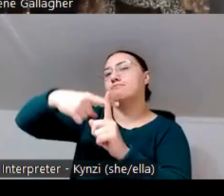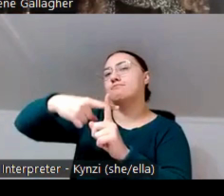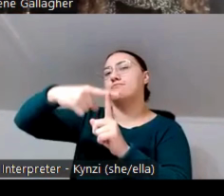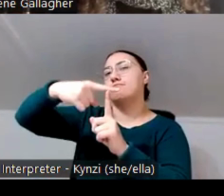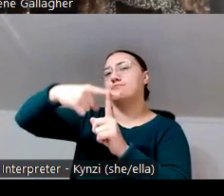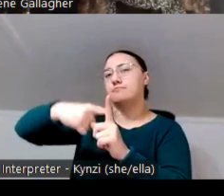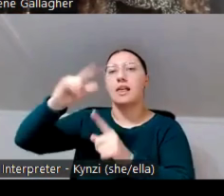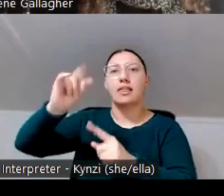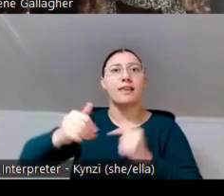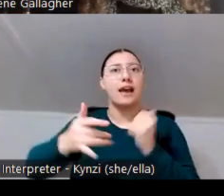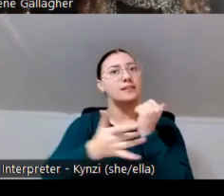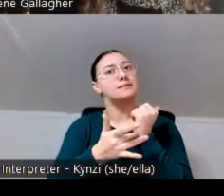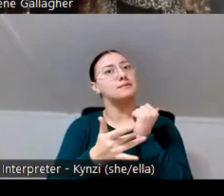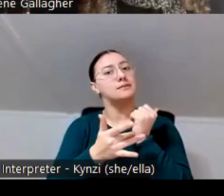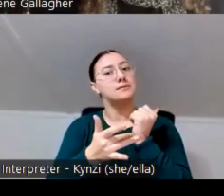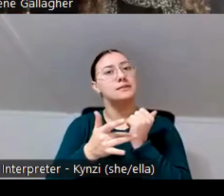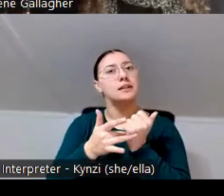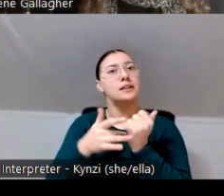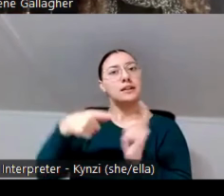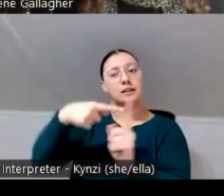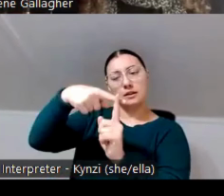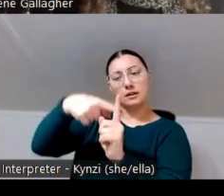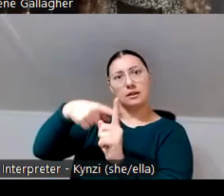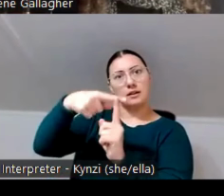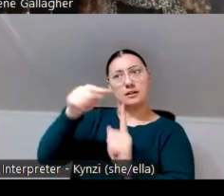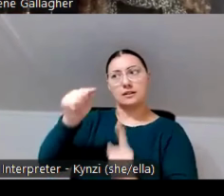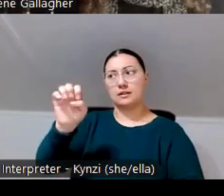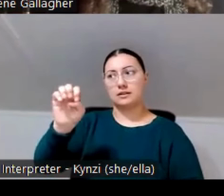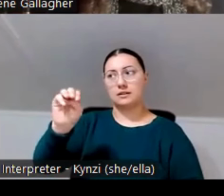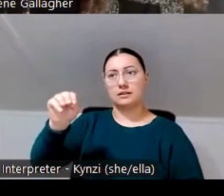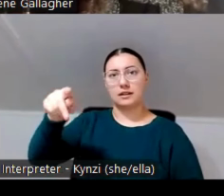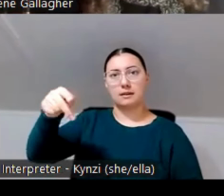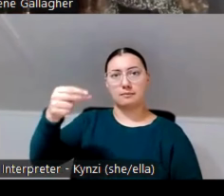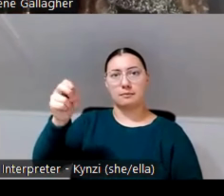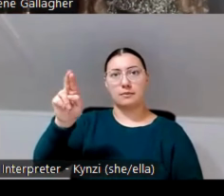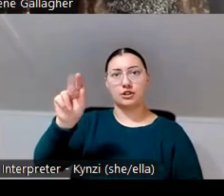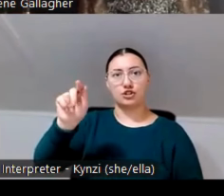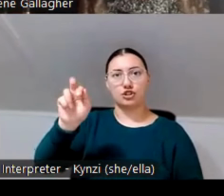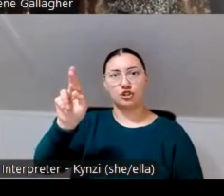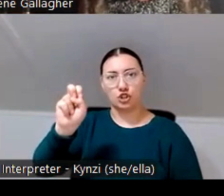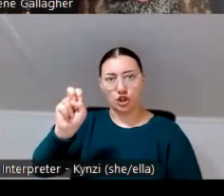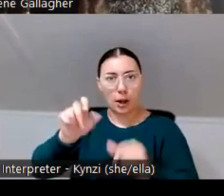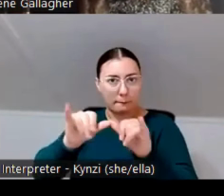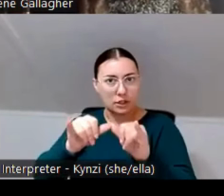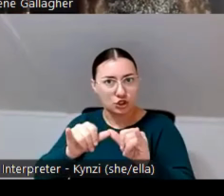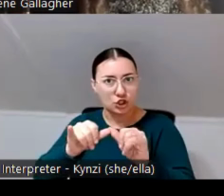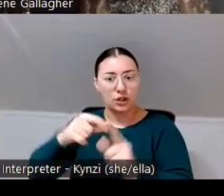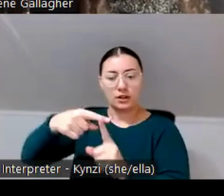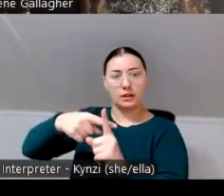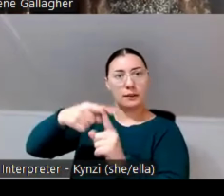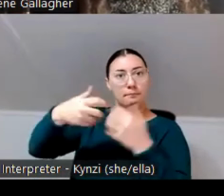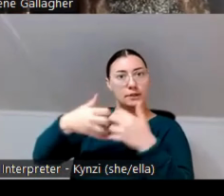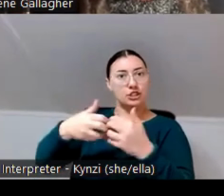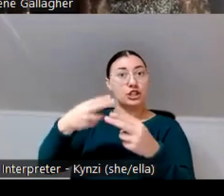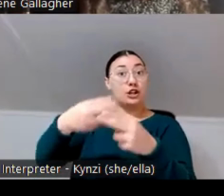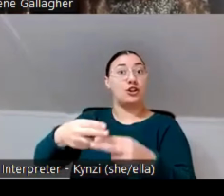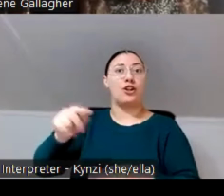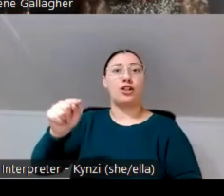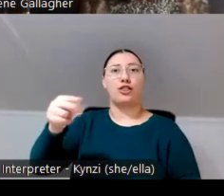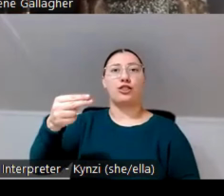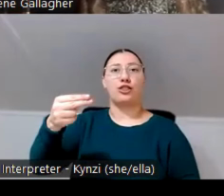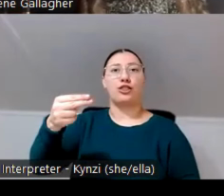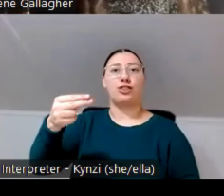Here are some pictures, symbols of thermometers that show a hot temperature of